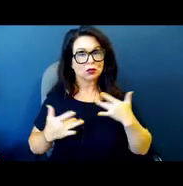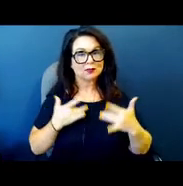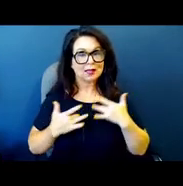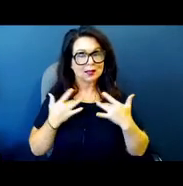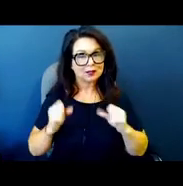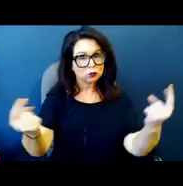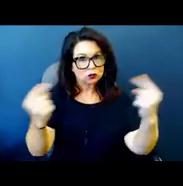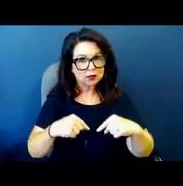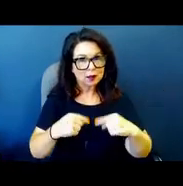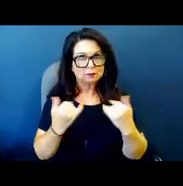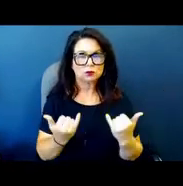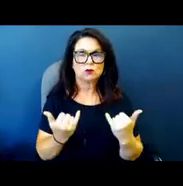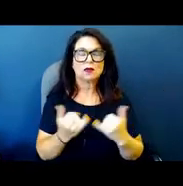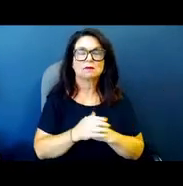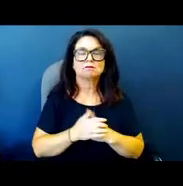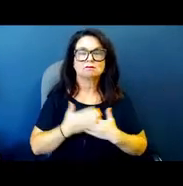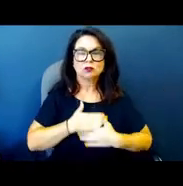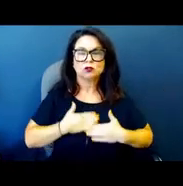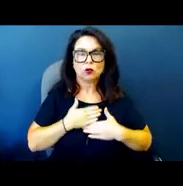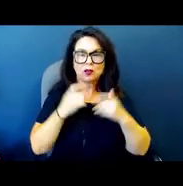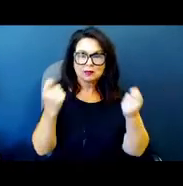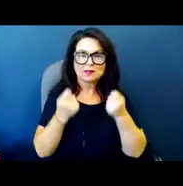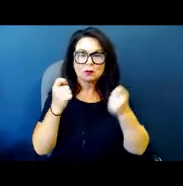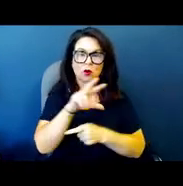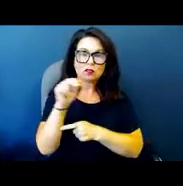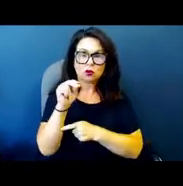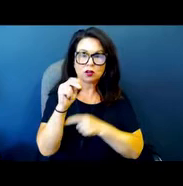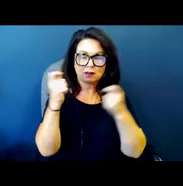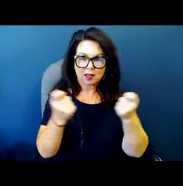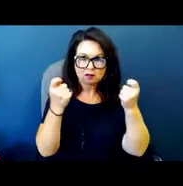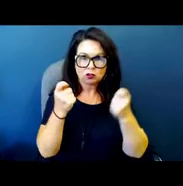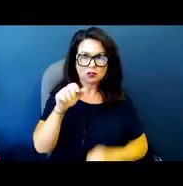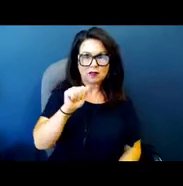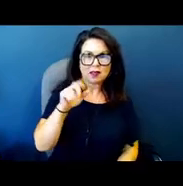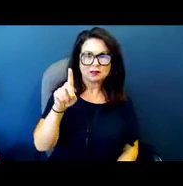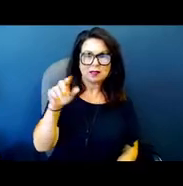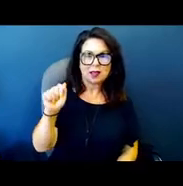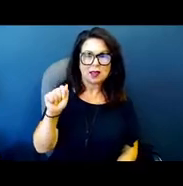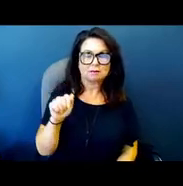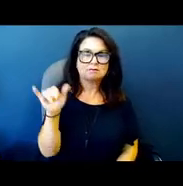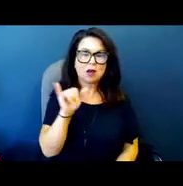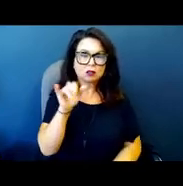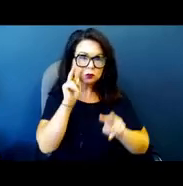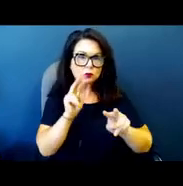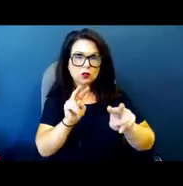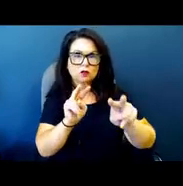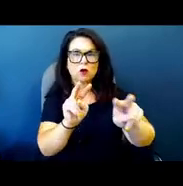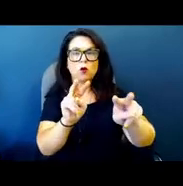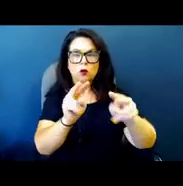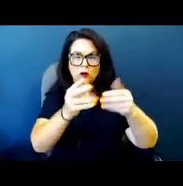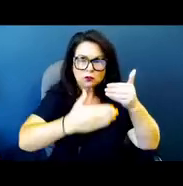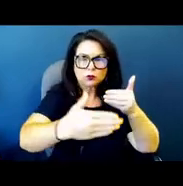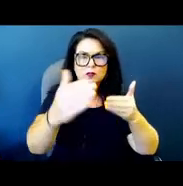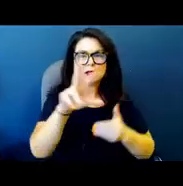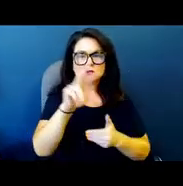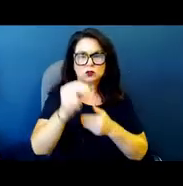here and enjoying and celebrating the 30th anniversary of the ADA, as we also look forward to the next 30 years. I hope you have a great